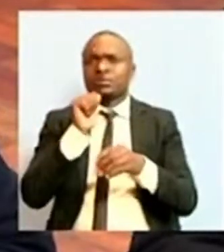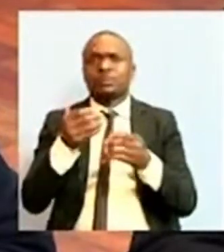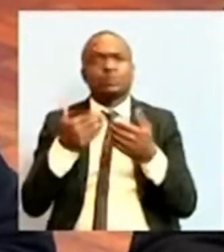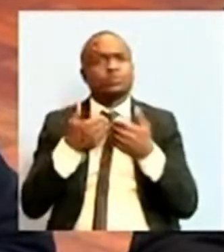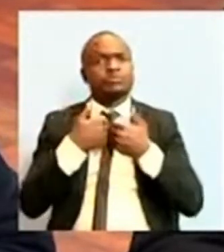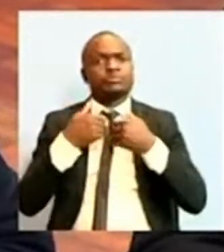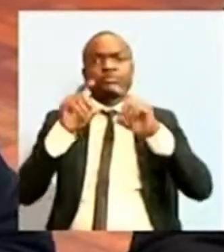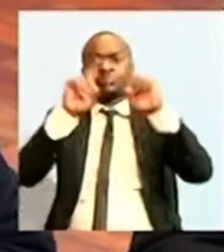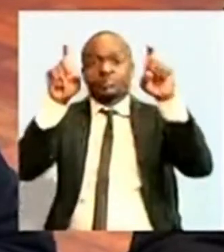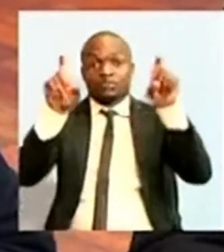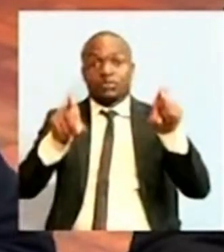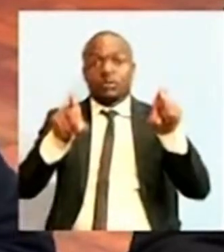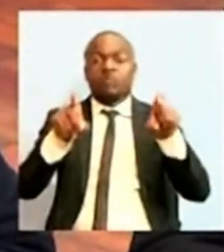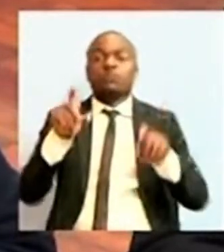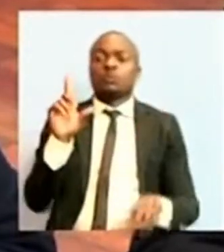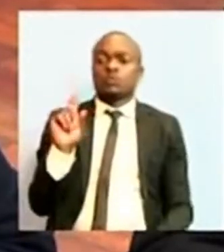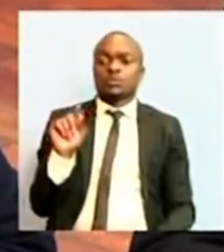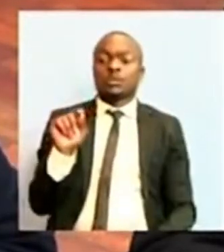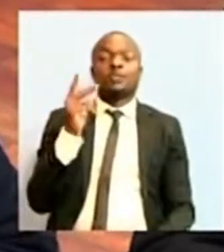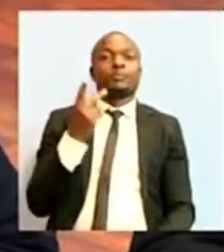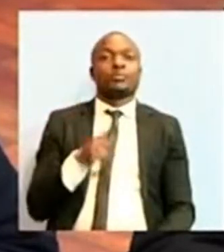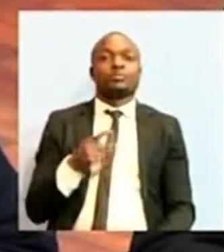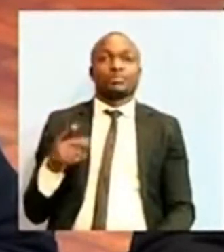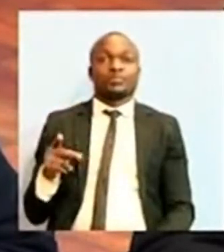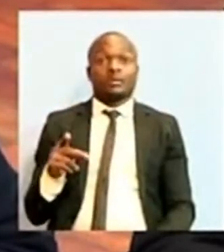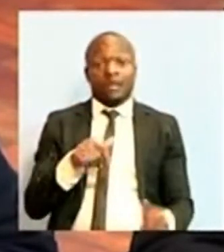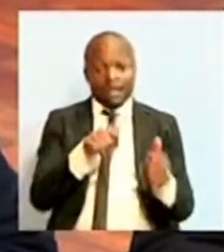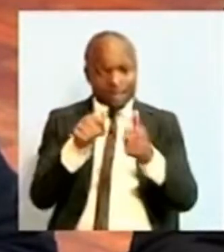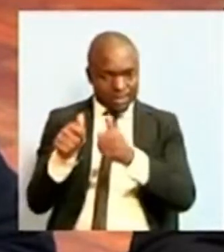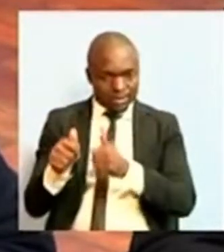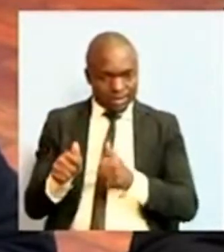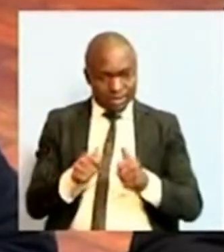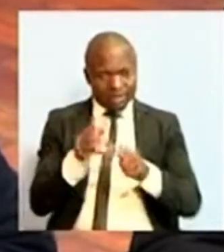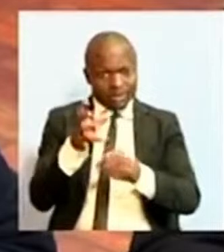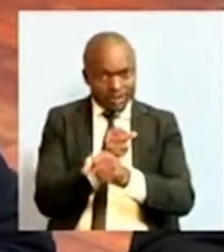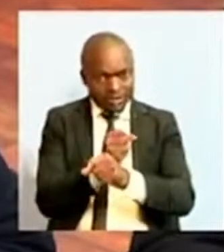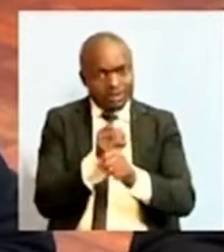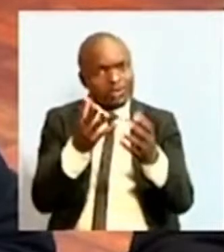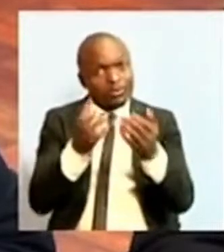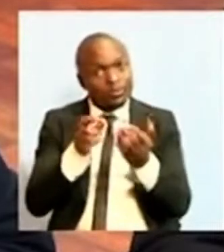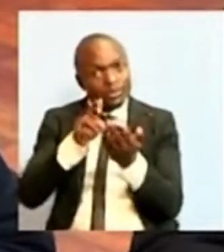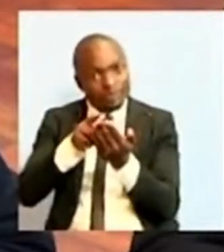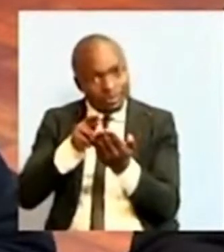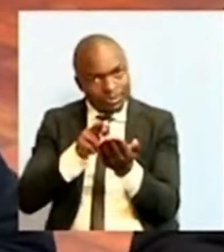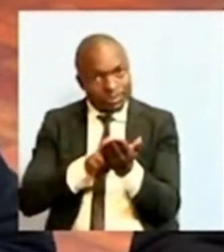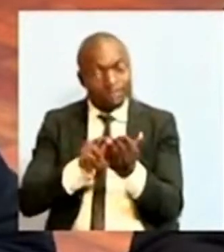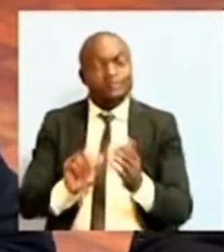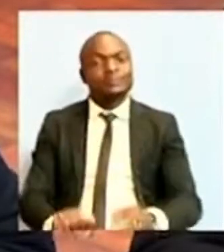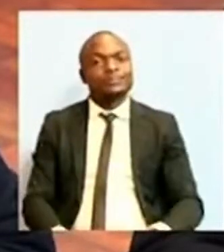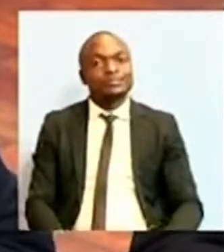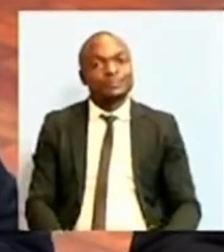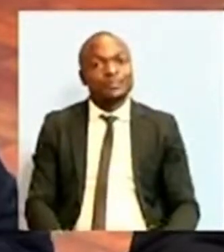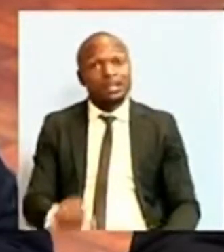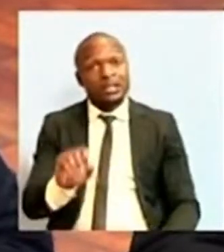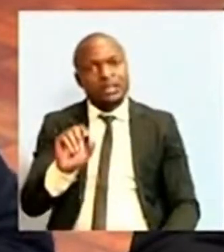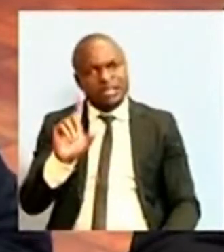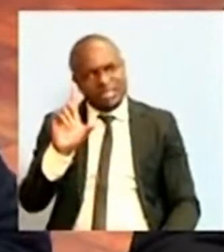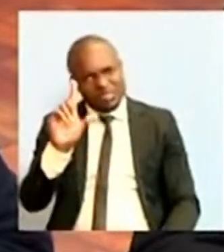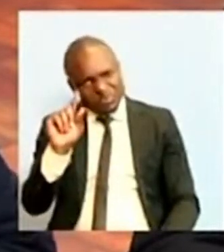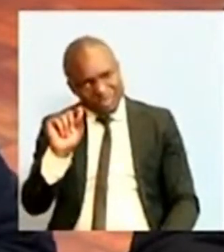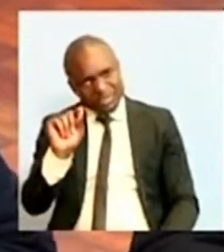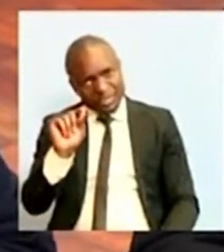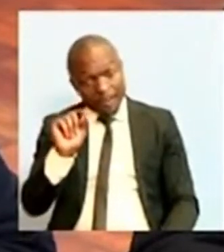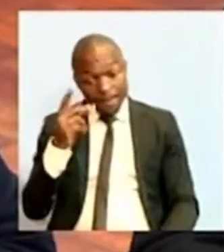deeds of 20 properties. Action taken, Chair. We wish to report that the